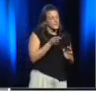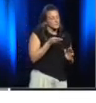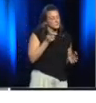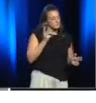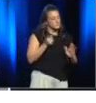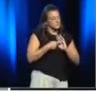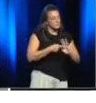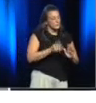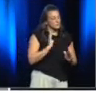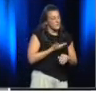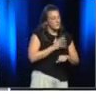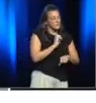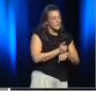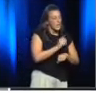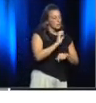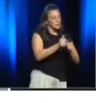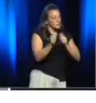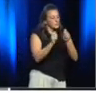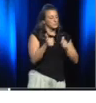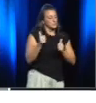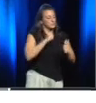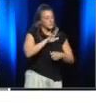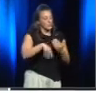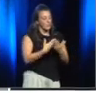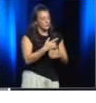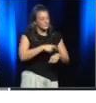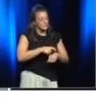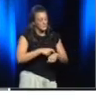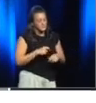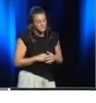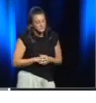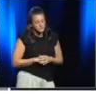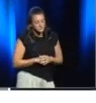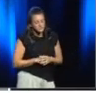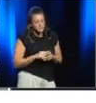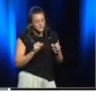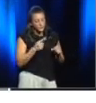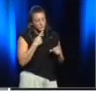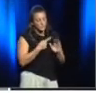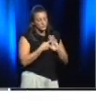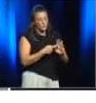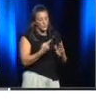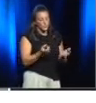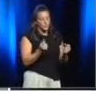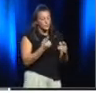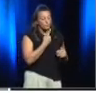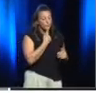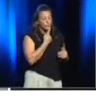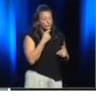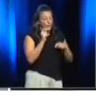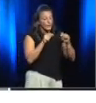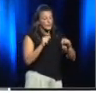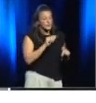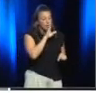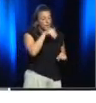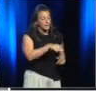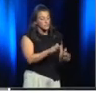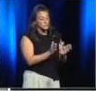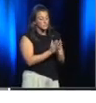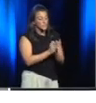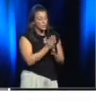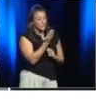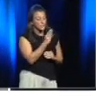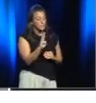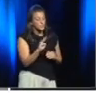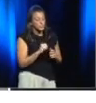those data. The number in the middle is the number of tags that have been deployed at that time. And the little red dots are elephant seals, and the little blue dots,